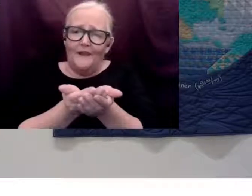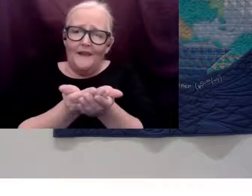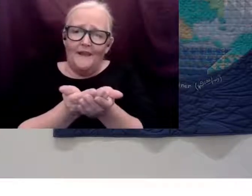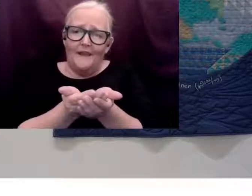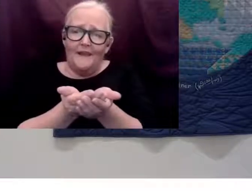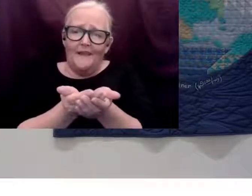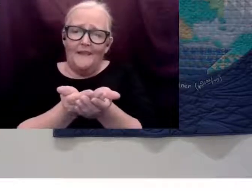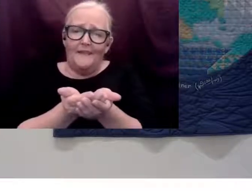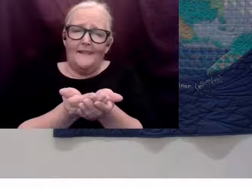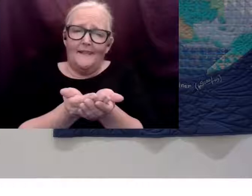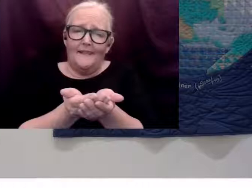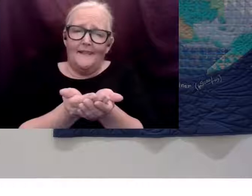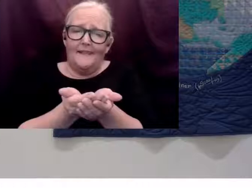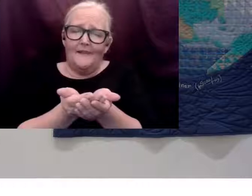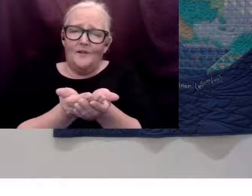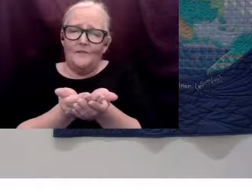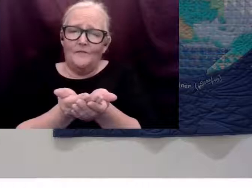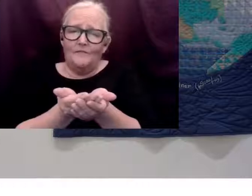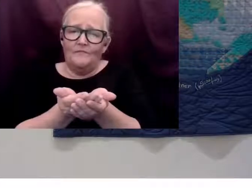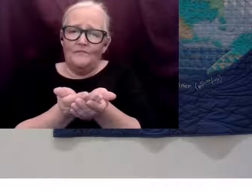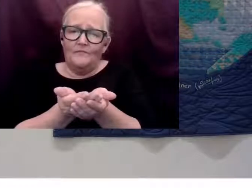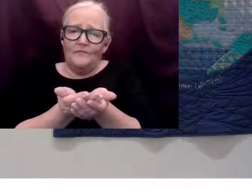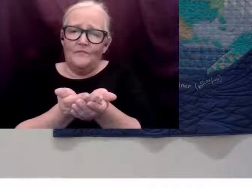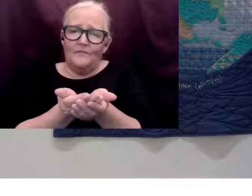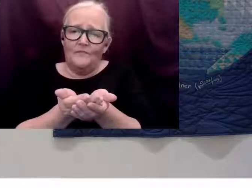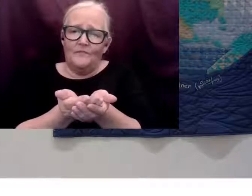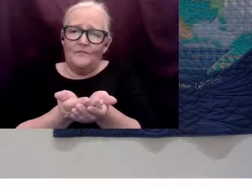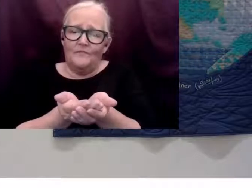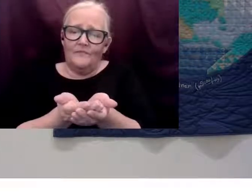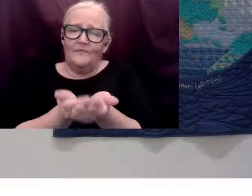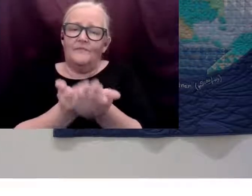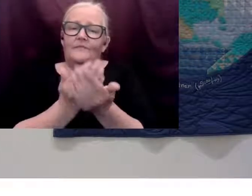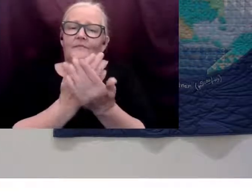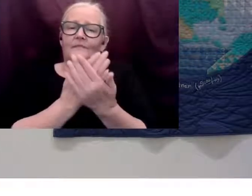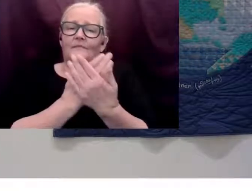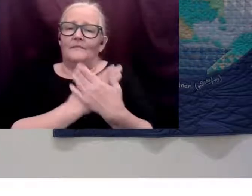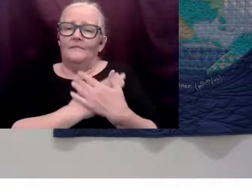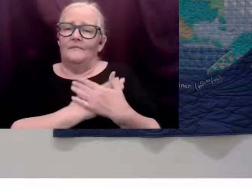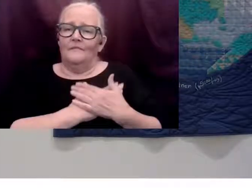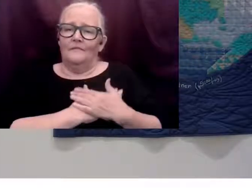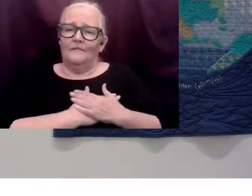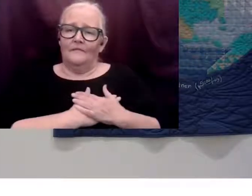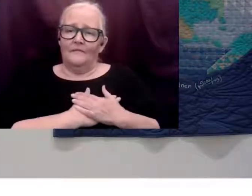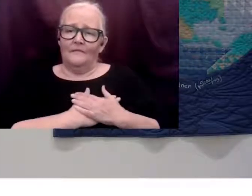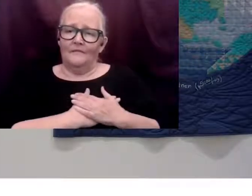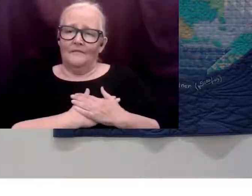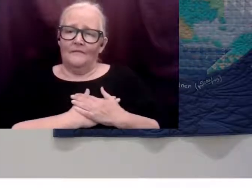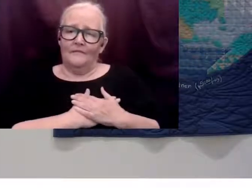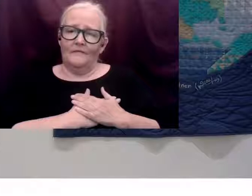hand, hold it in your